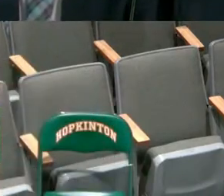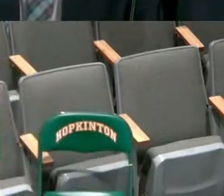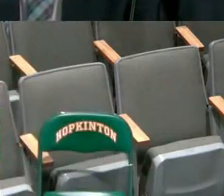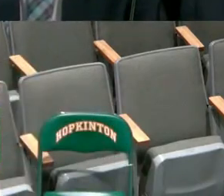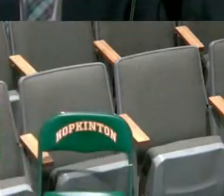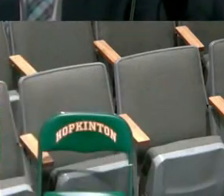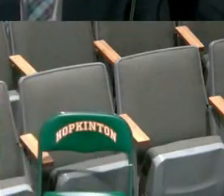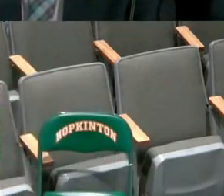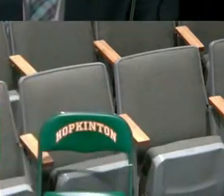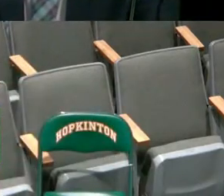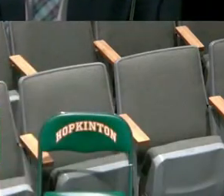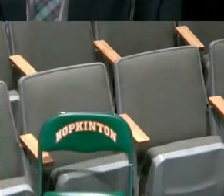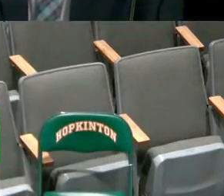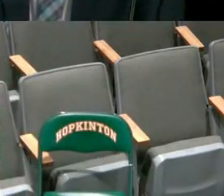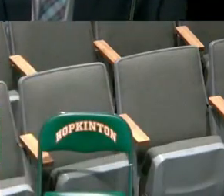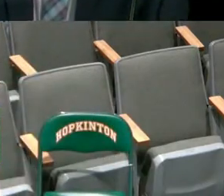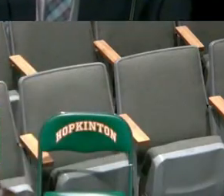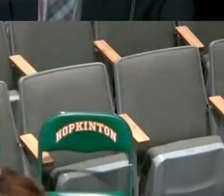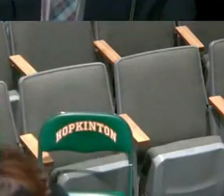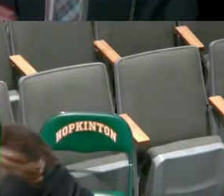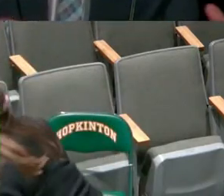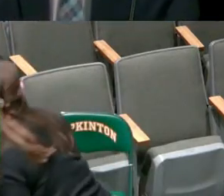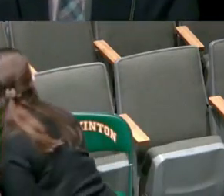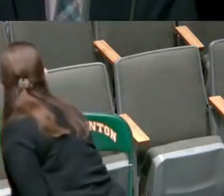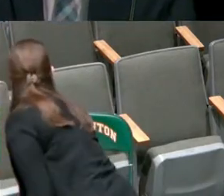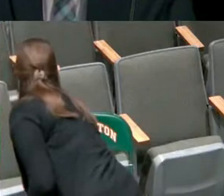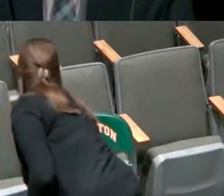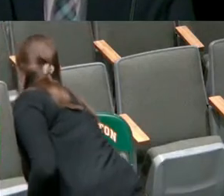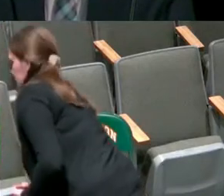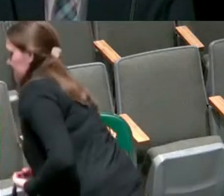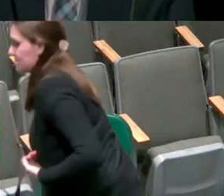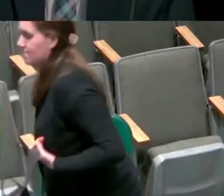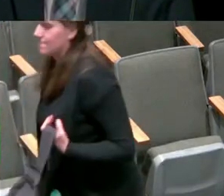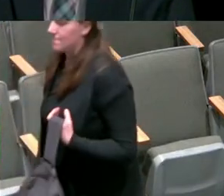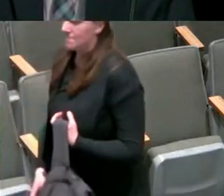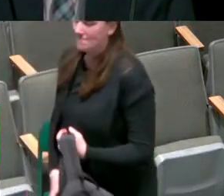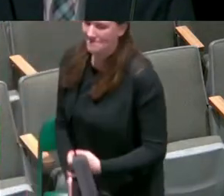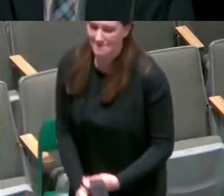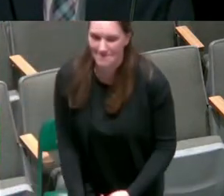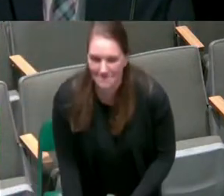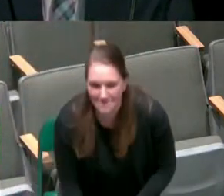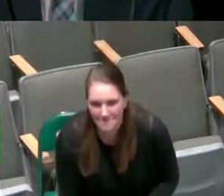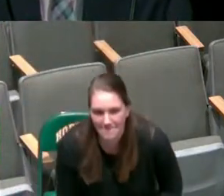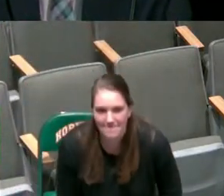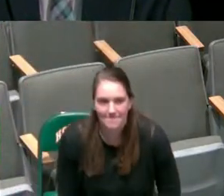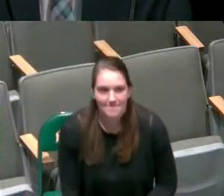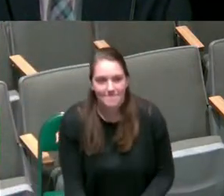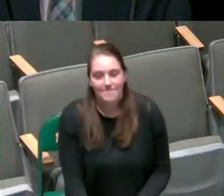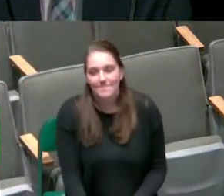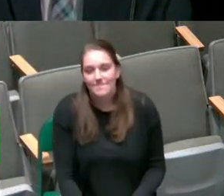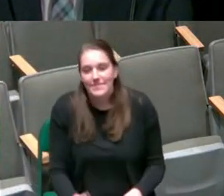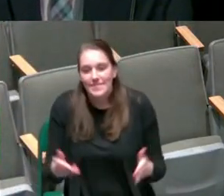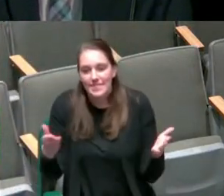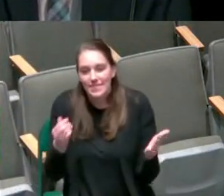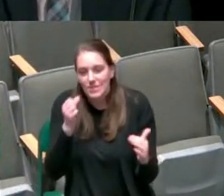okay we'll be here tomorrow night at 7 00 PM night two